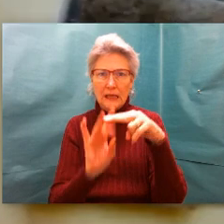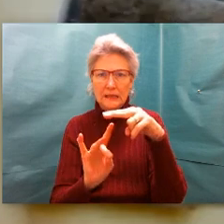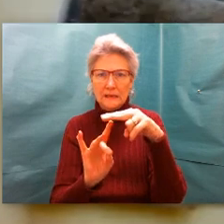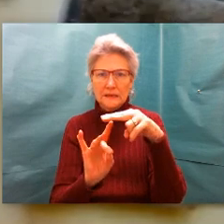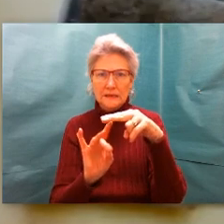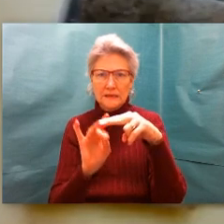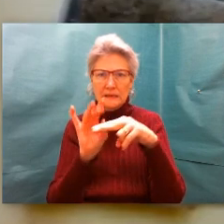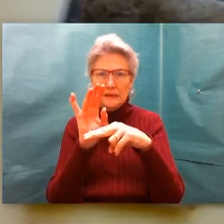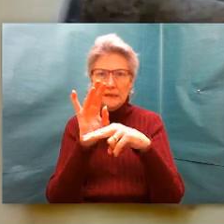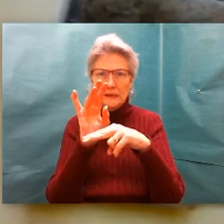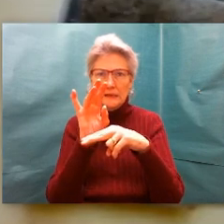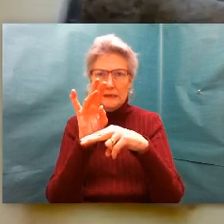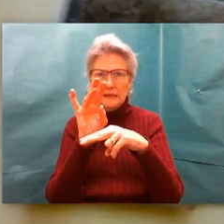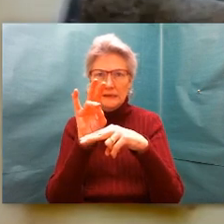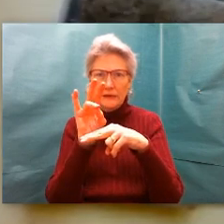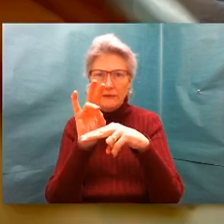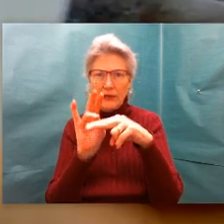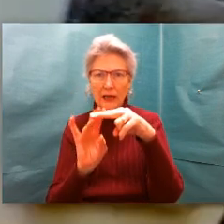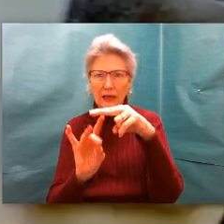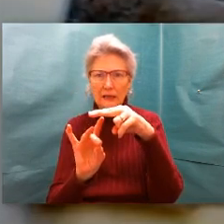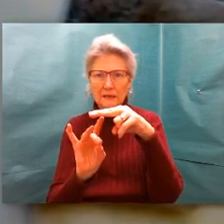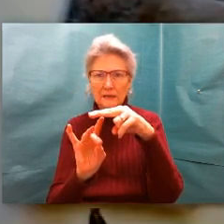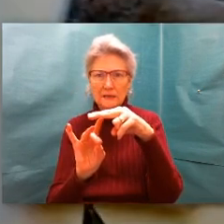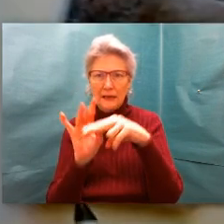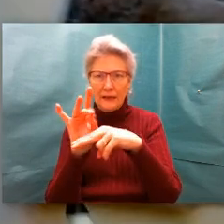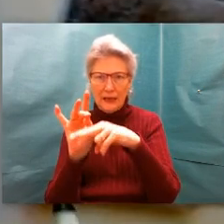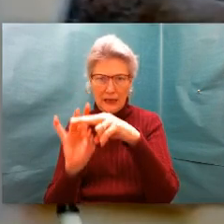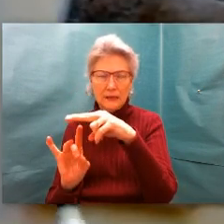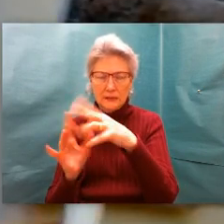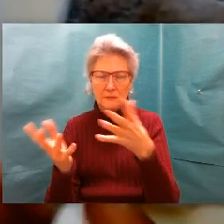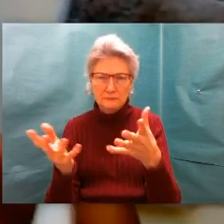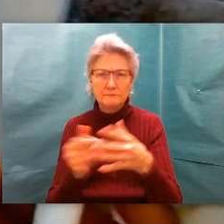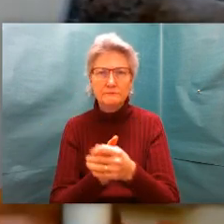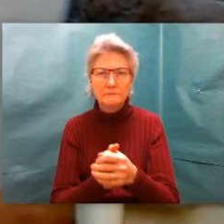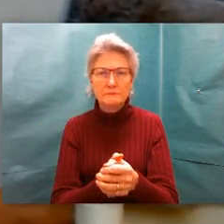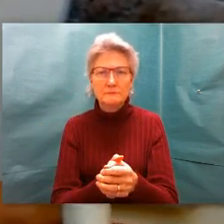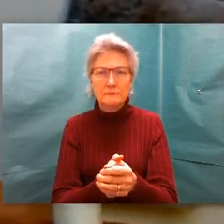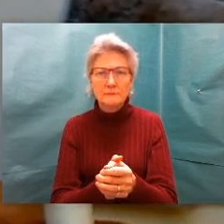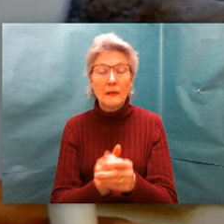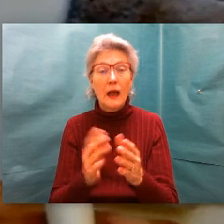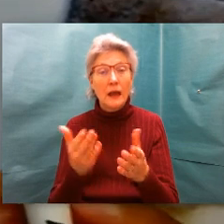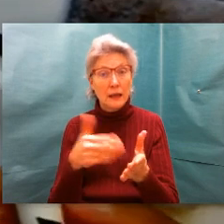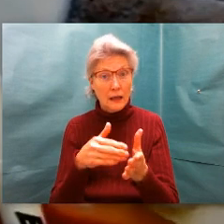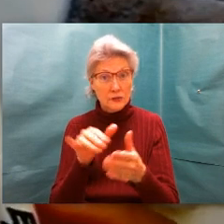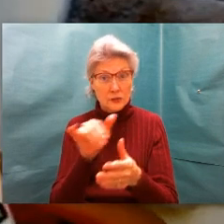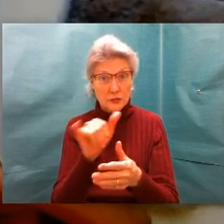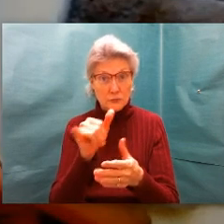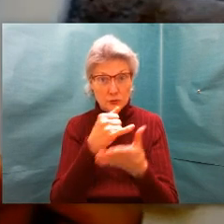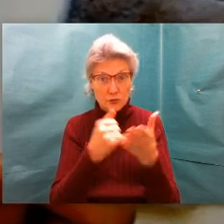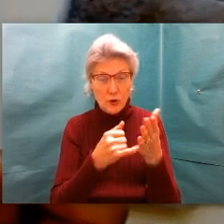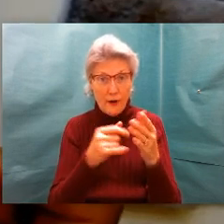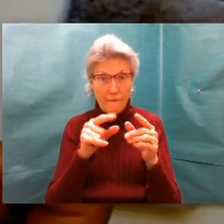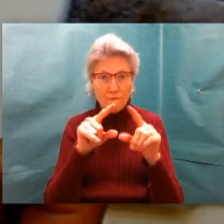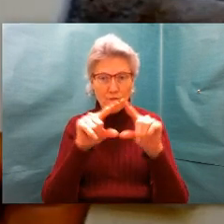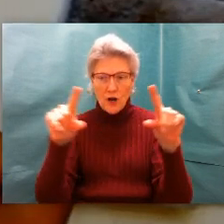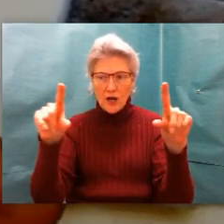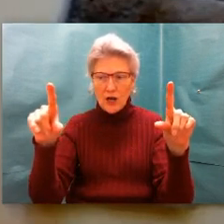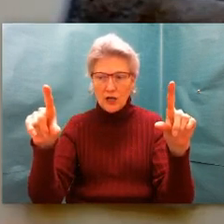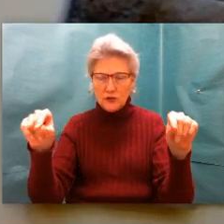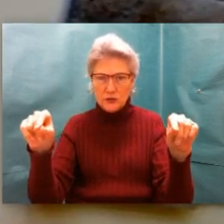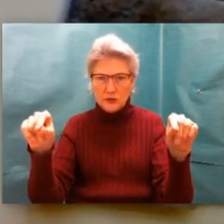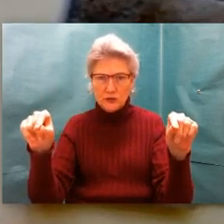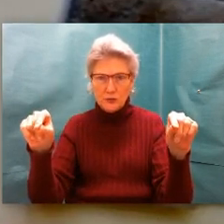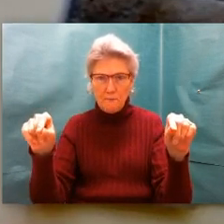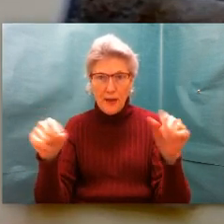6/8, and 7/8. Now, again, just like when we draw a fraction strip